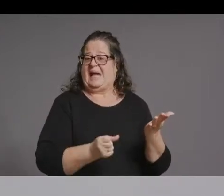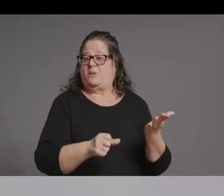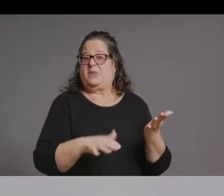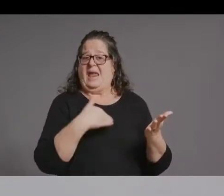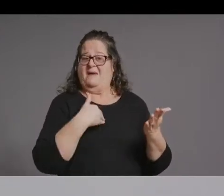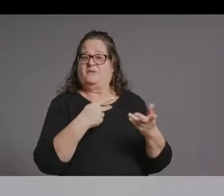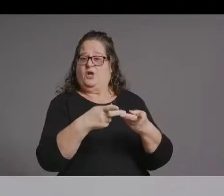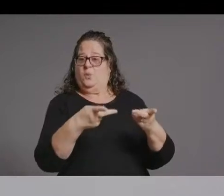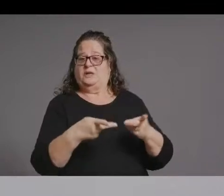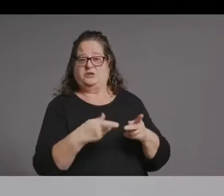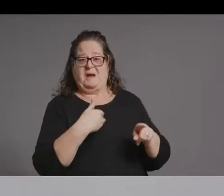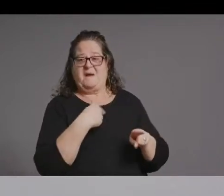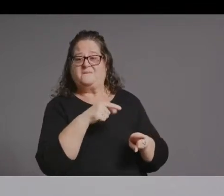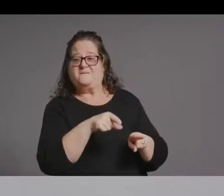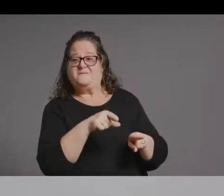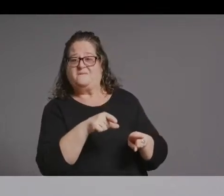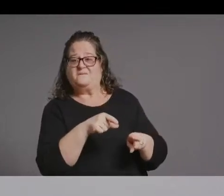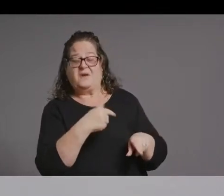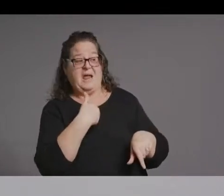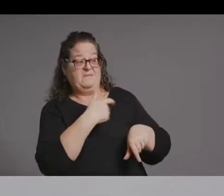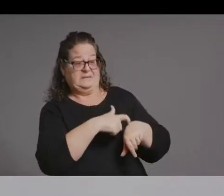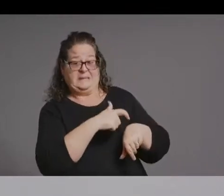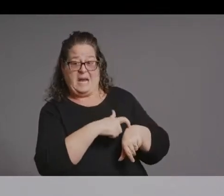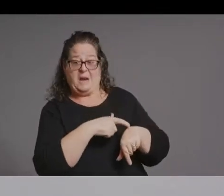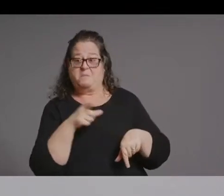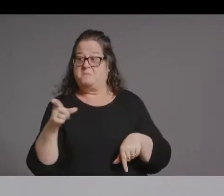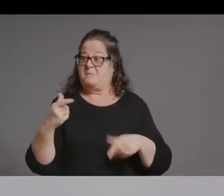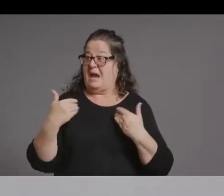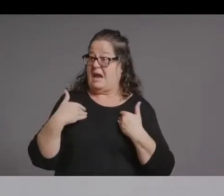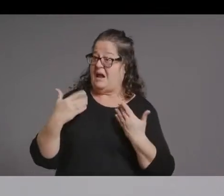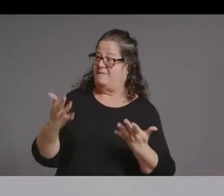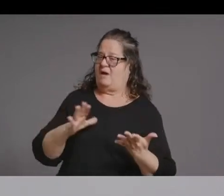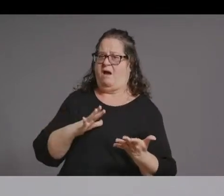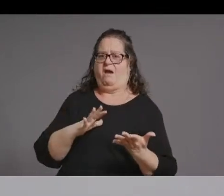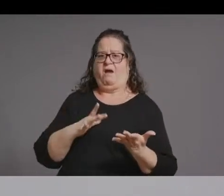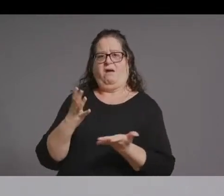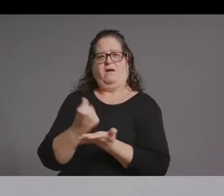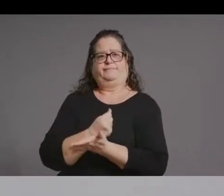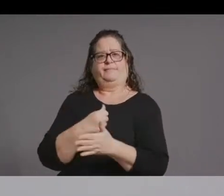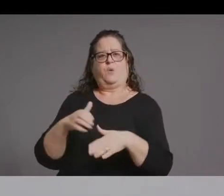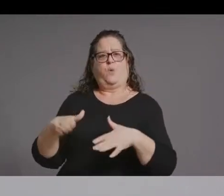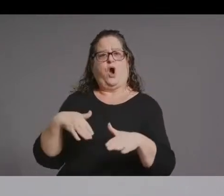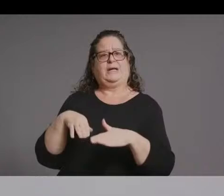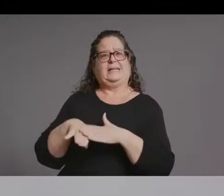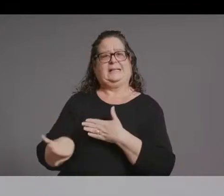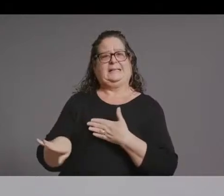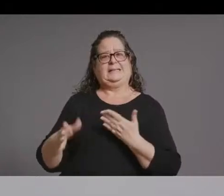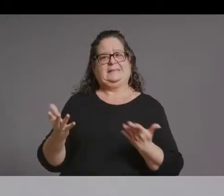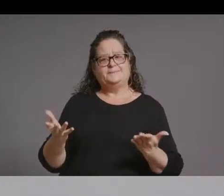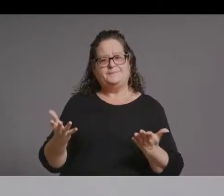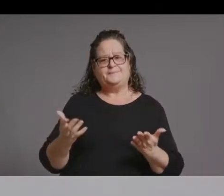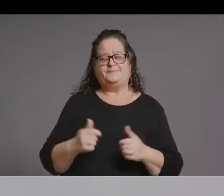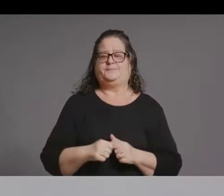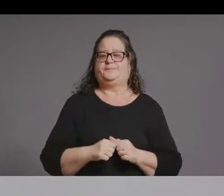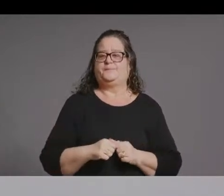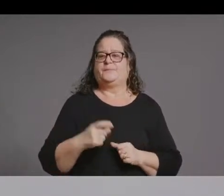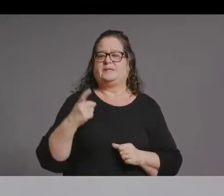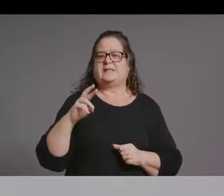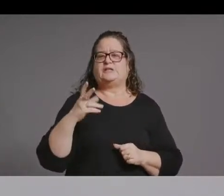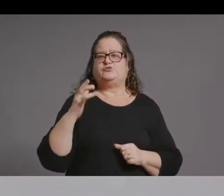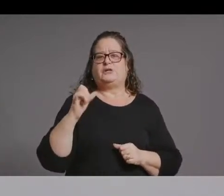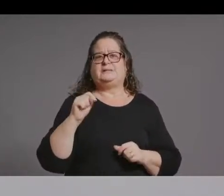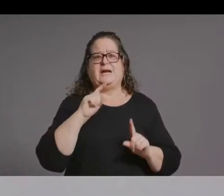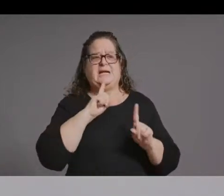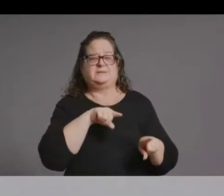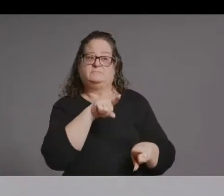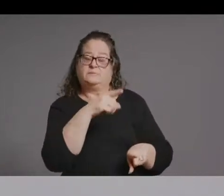and at your convenience, you can just walk in. Why aren't we doing more of that? So you'll start to see that happening. That's a great point, Howie. So that's something that we're